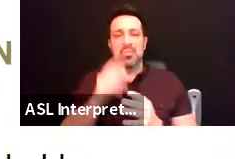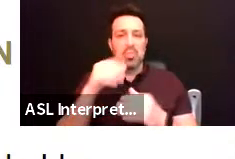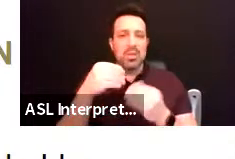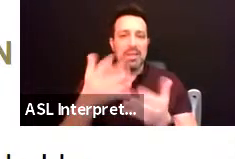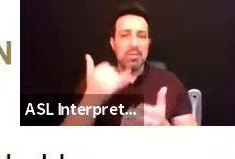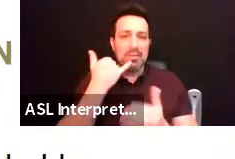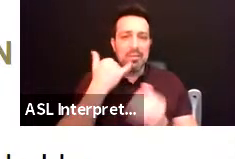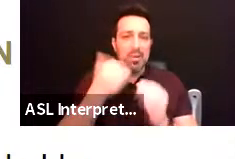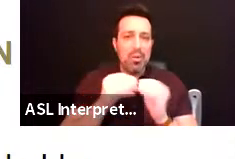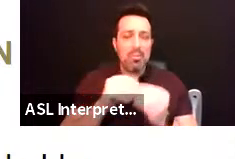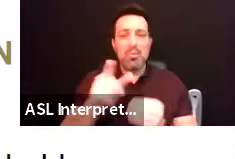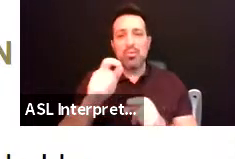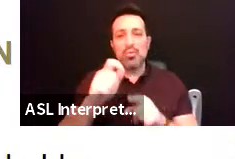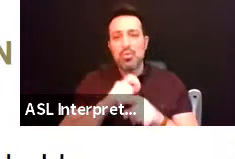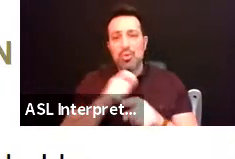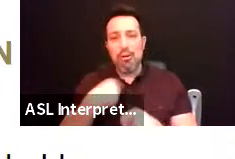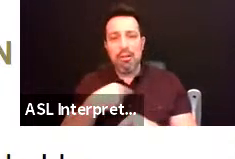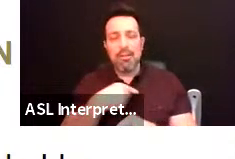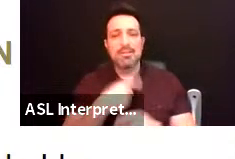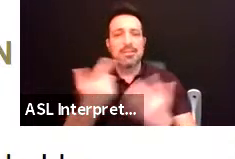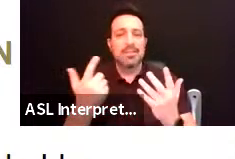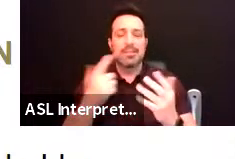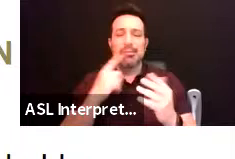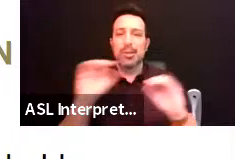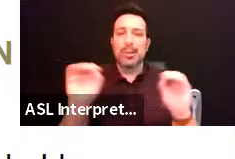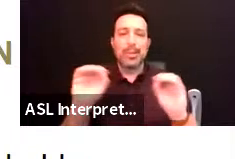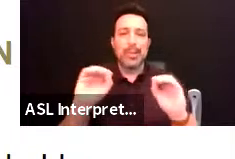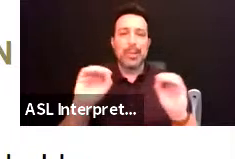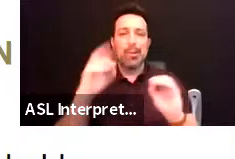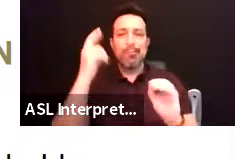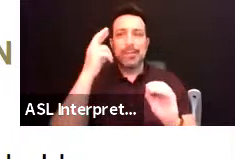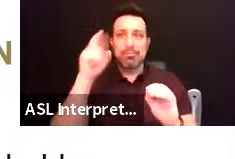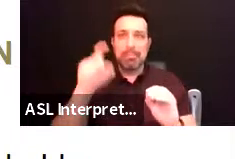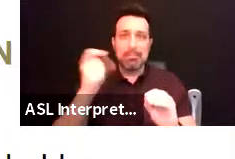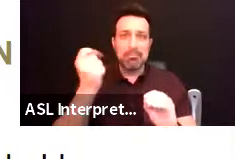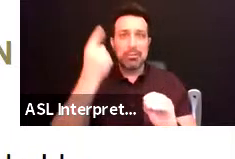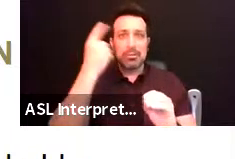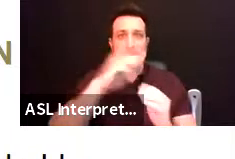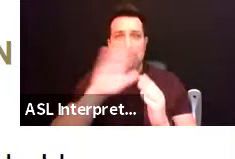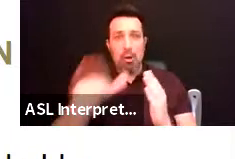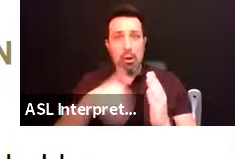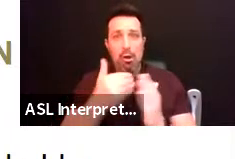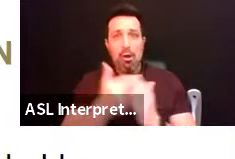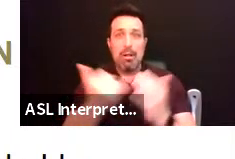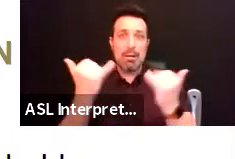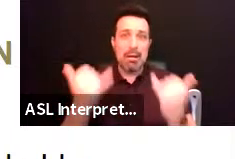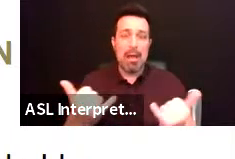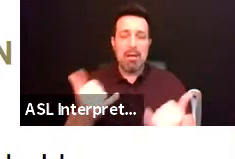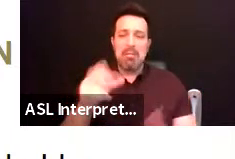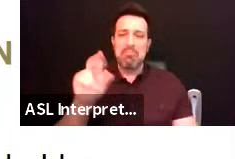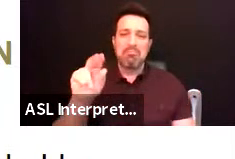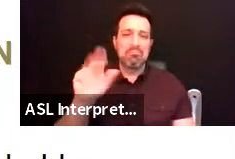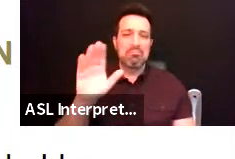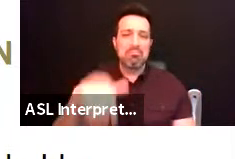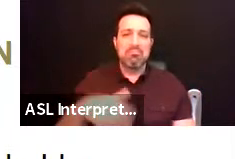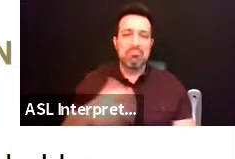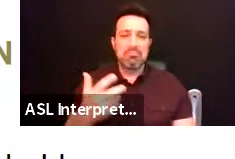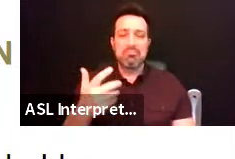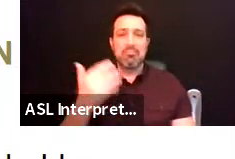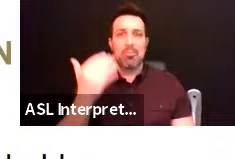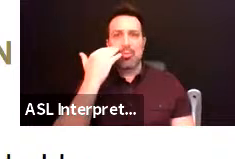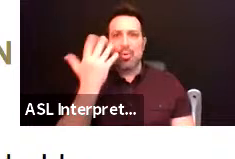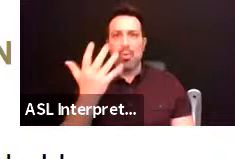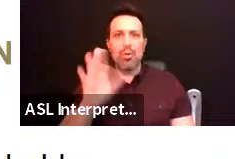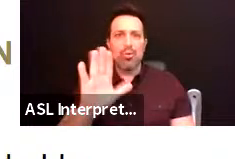phone numbers. You can call us. So there is no reason to understand all of this right now and to even know what your